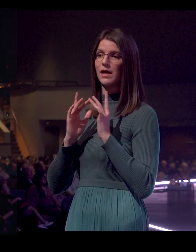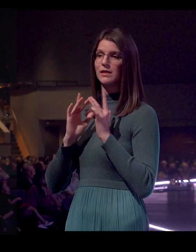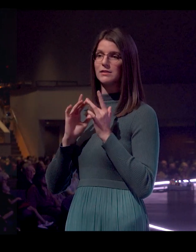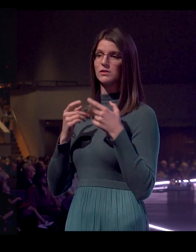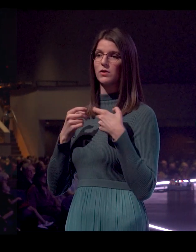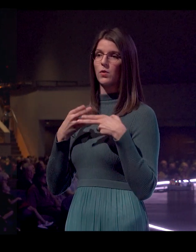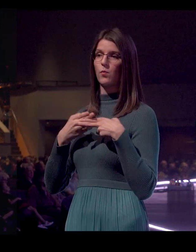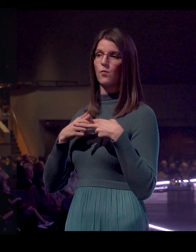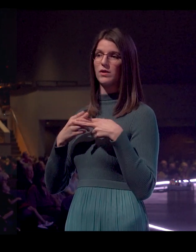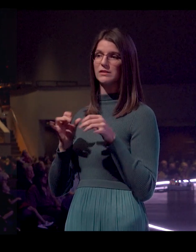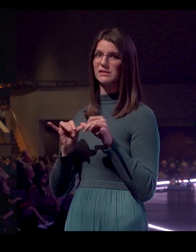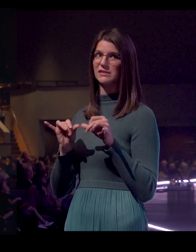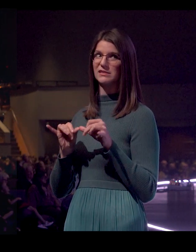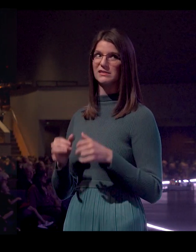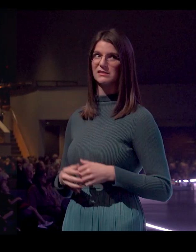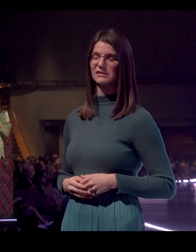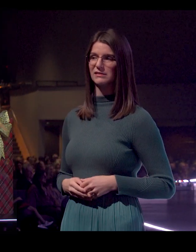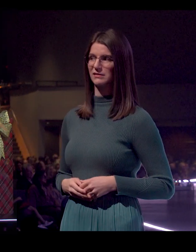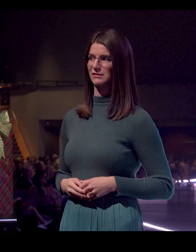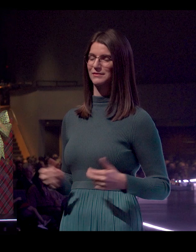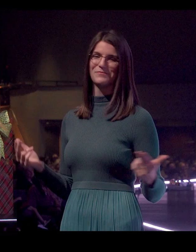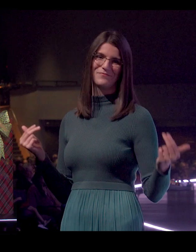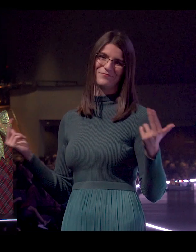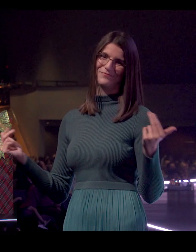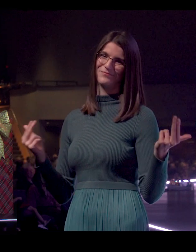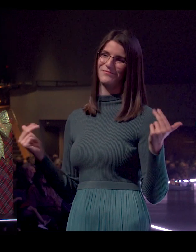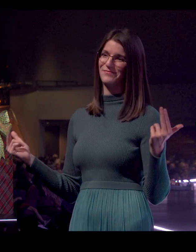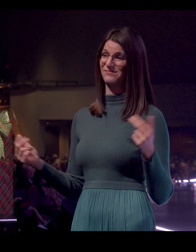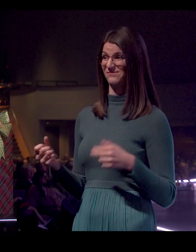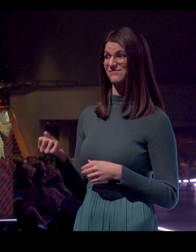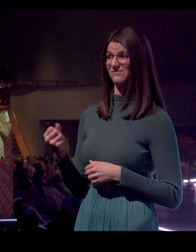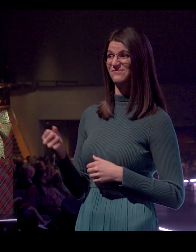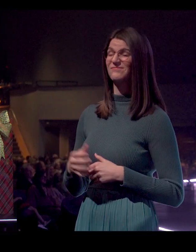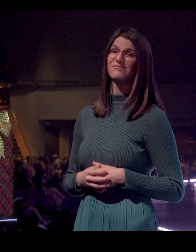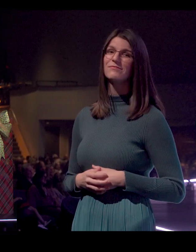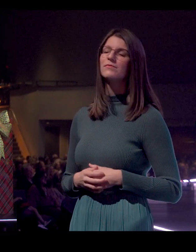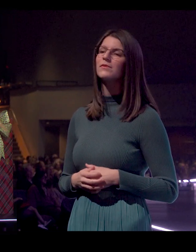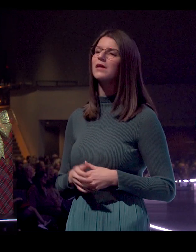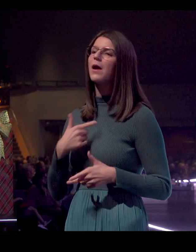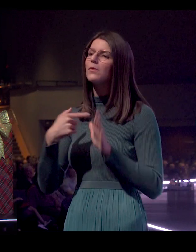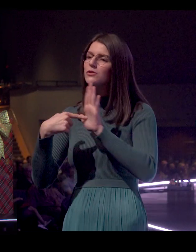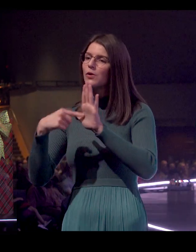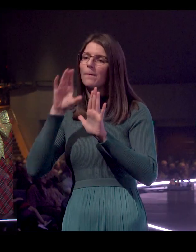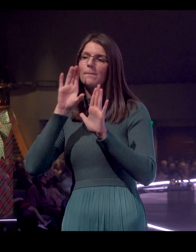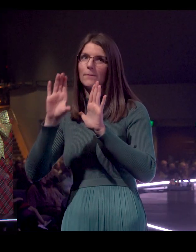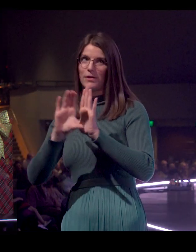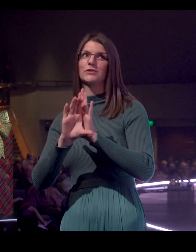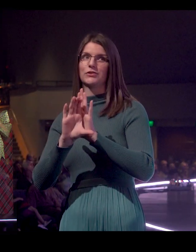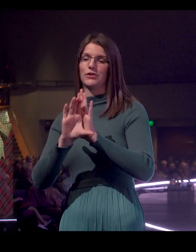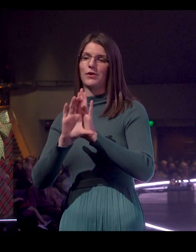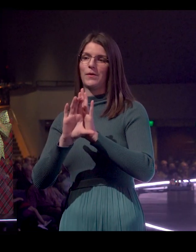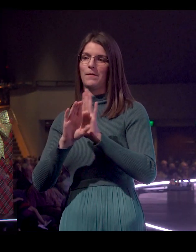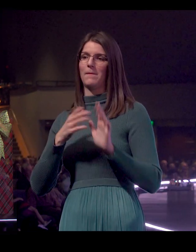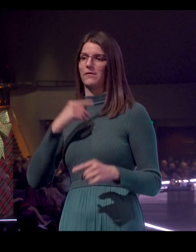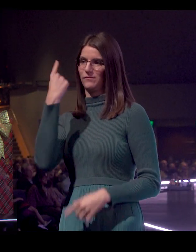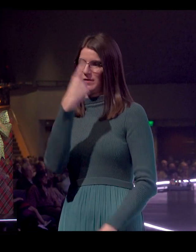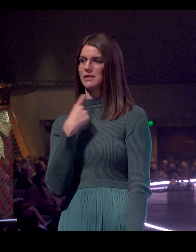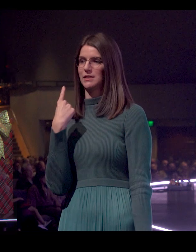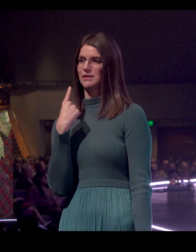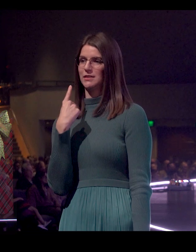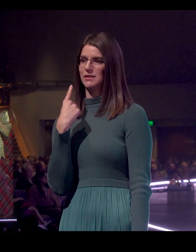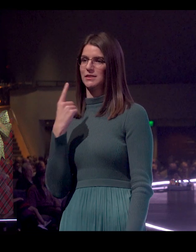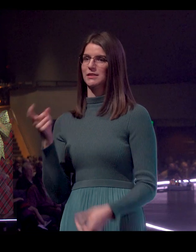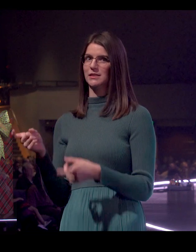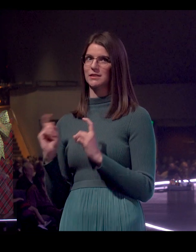Yeah. Now, I'm going to show you a picture of my face when I got this weight scale. And essentially what I'm asking